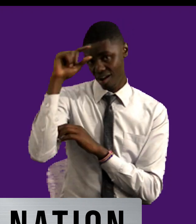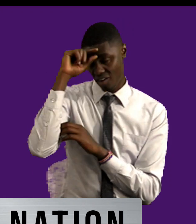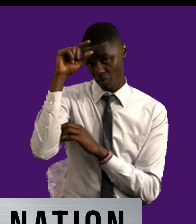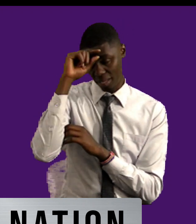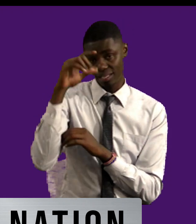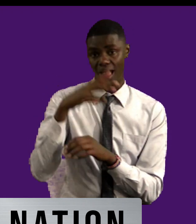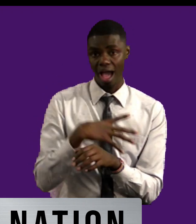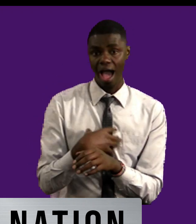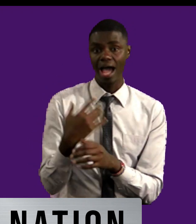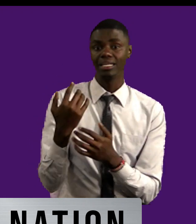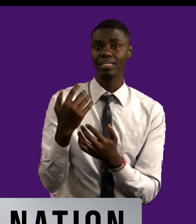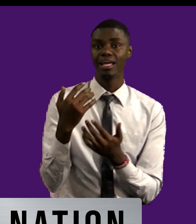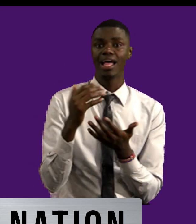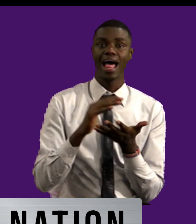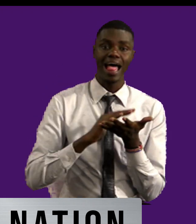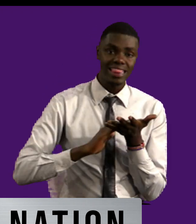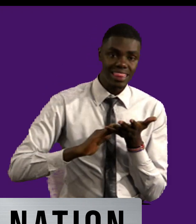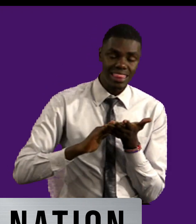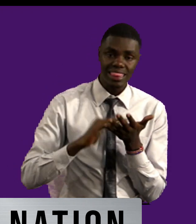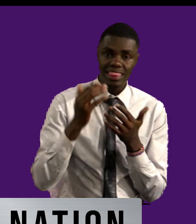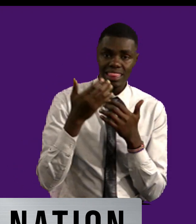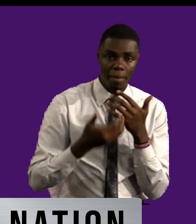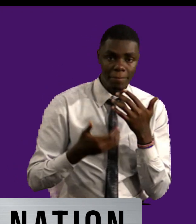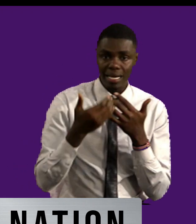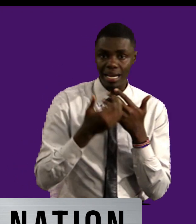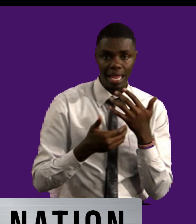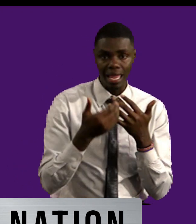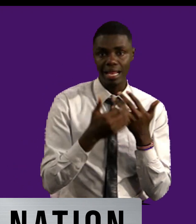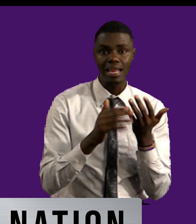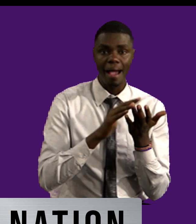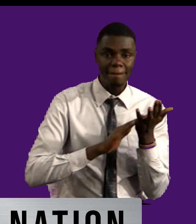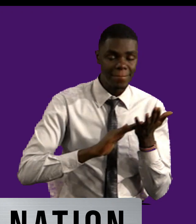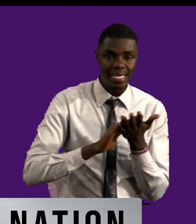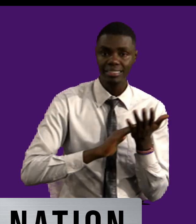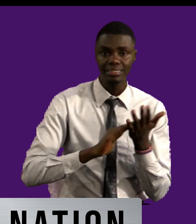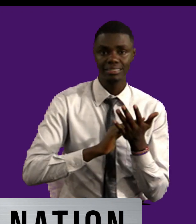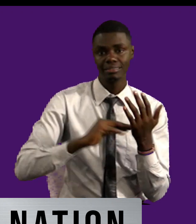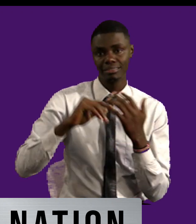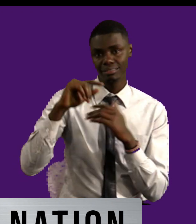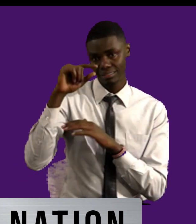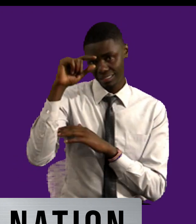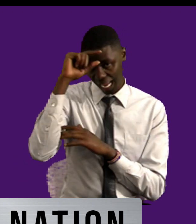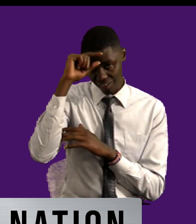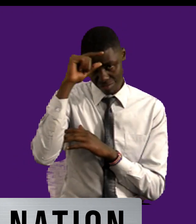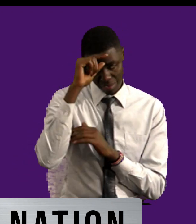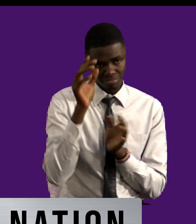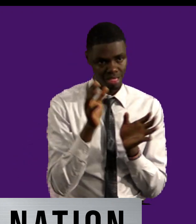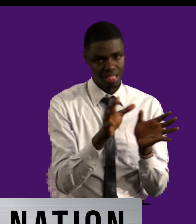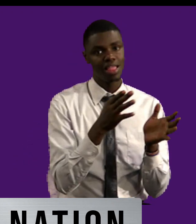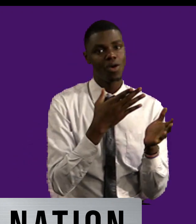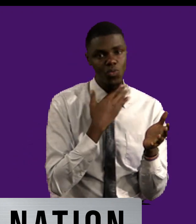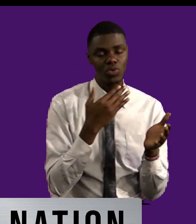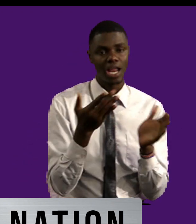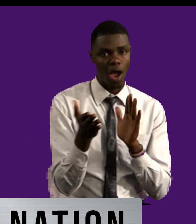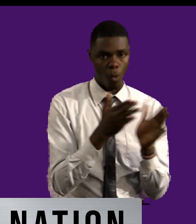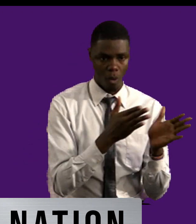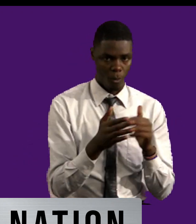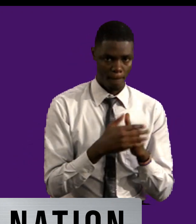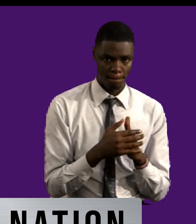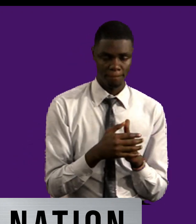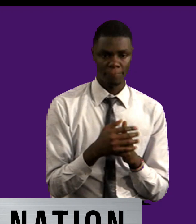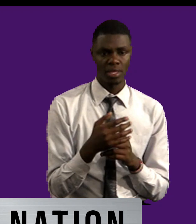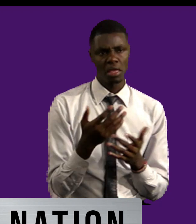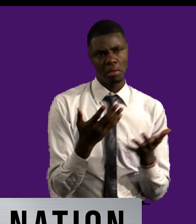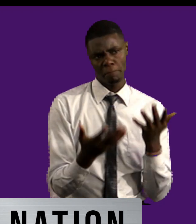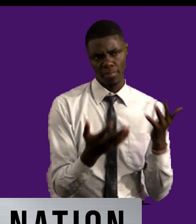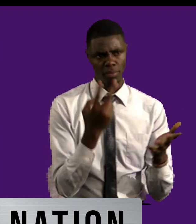and the bread-based, not broad-based, the bread-based brothers want it to be. We may